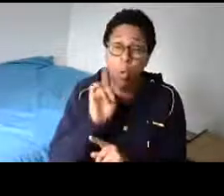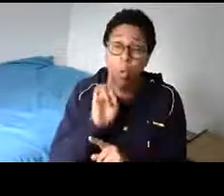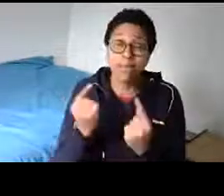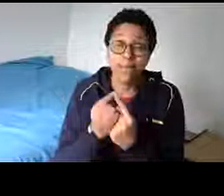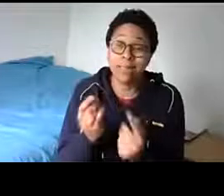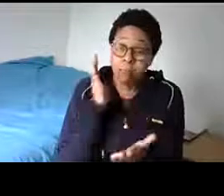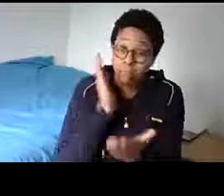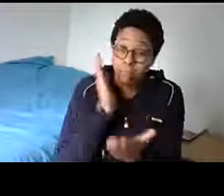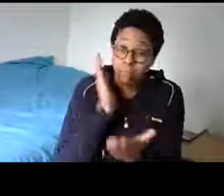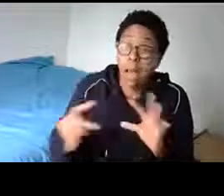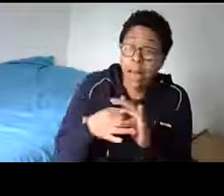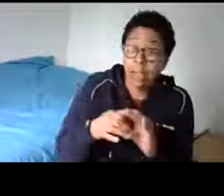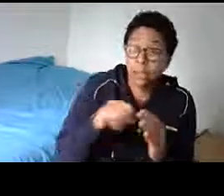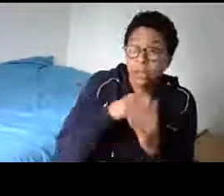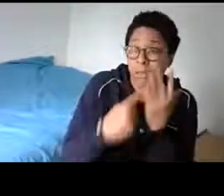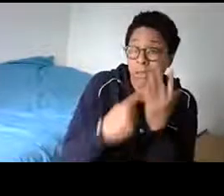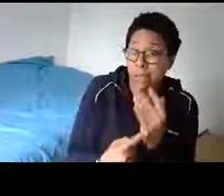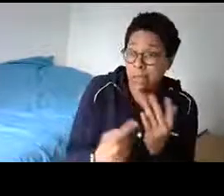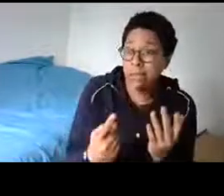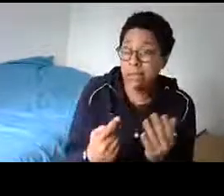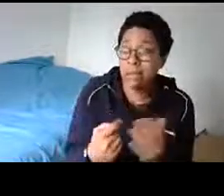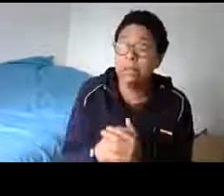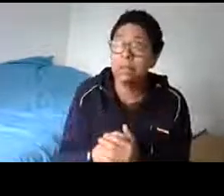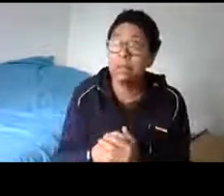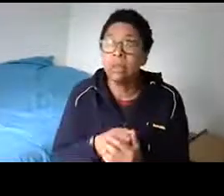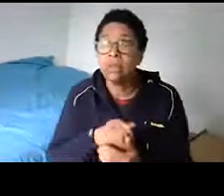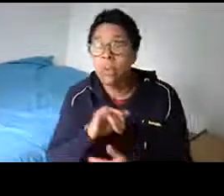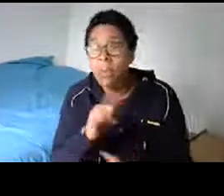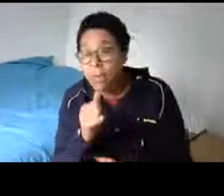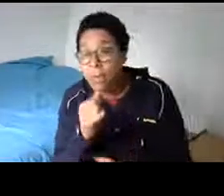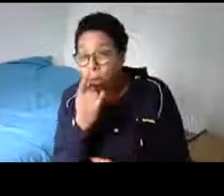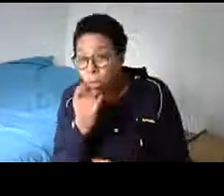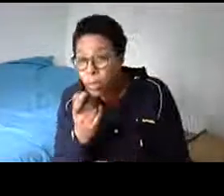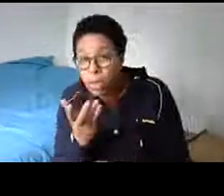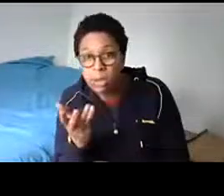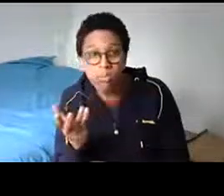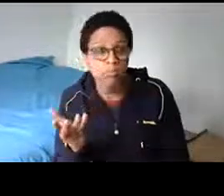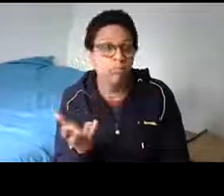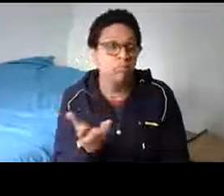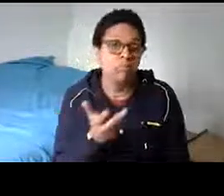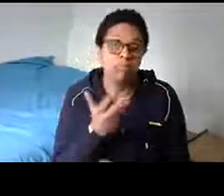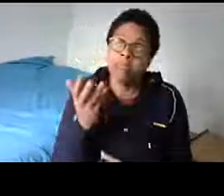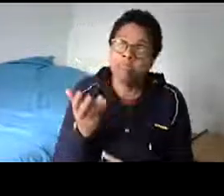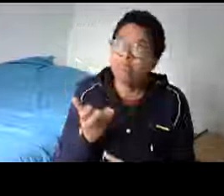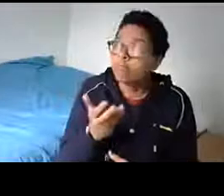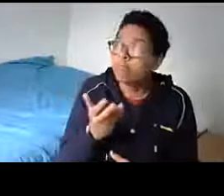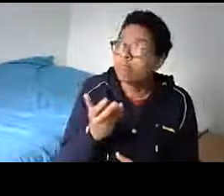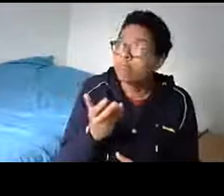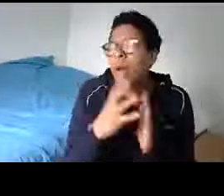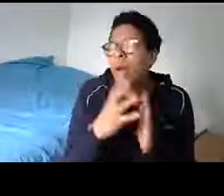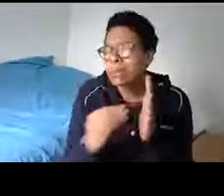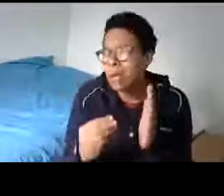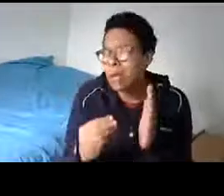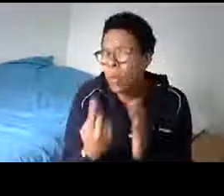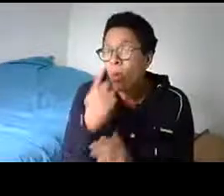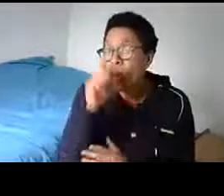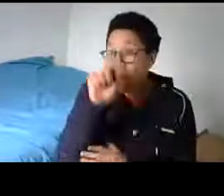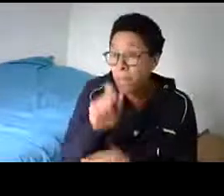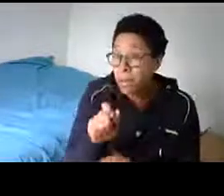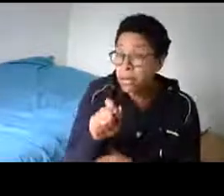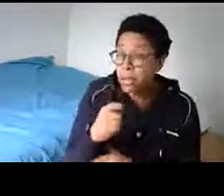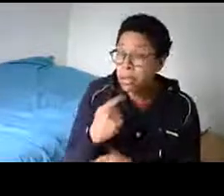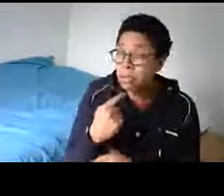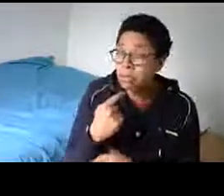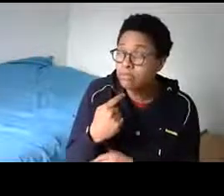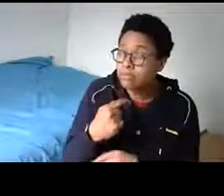more accessible. I don't know. I've seen people being able to justify, for example, buying an